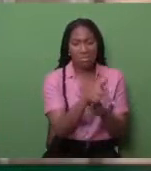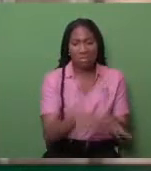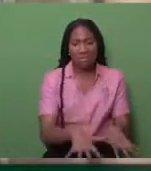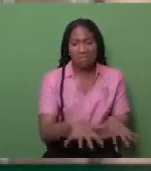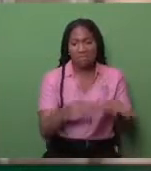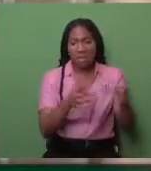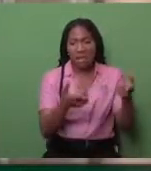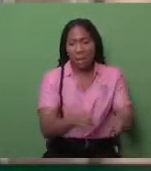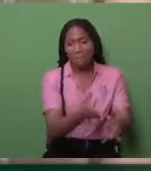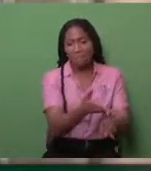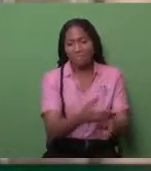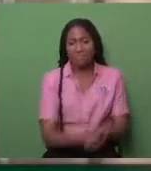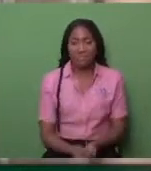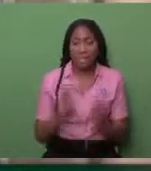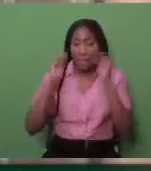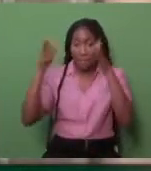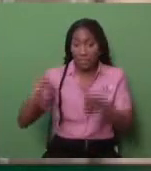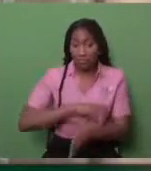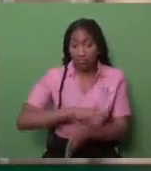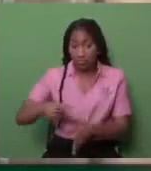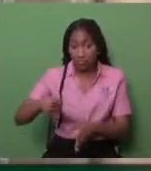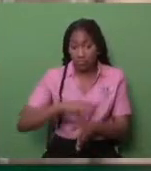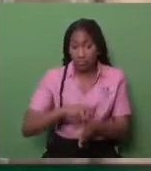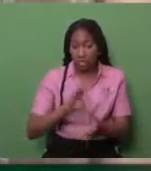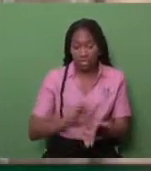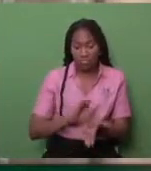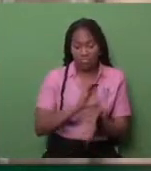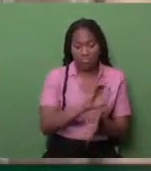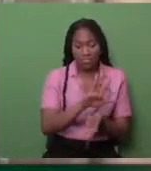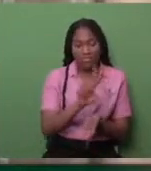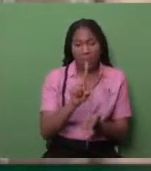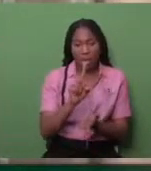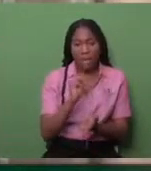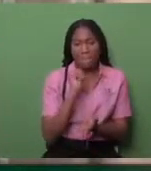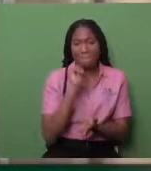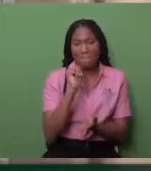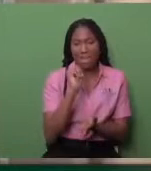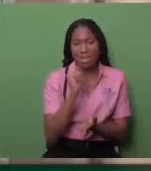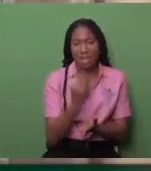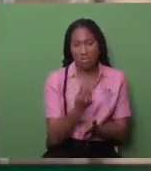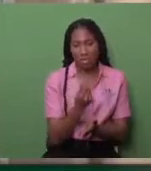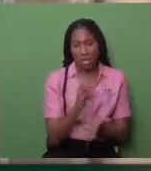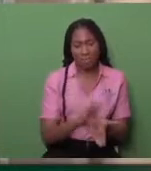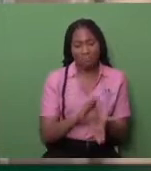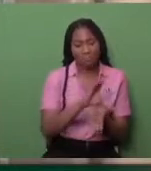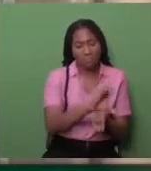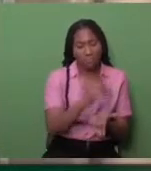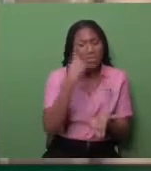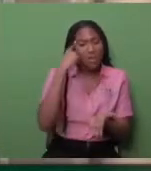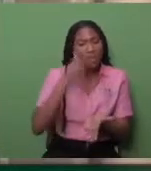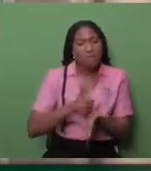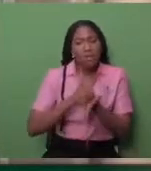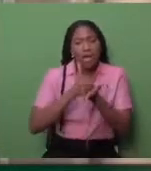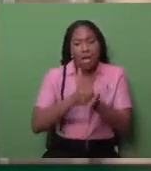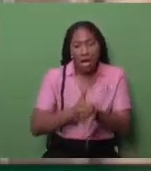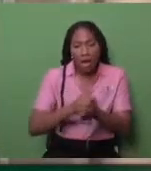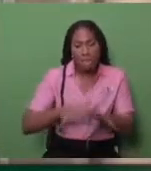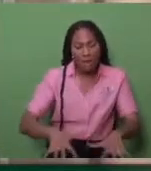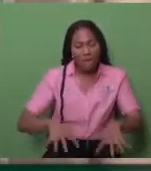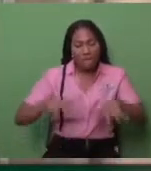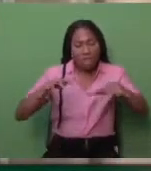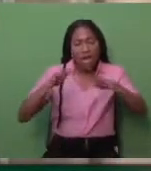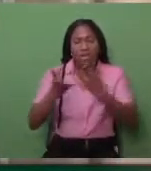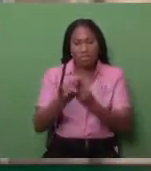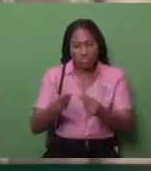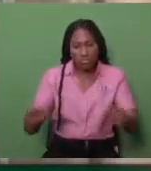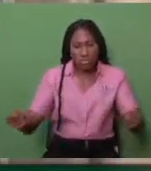listen to this, you know, allocated $51 million under the DP program for flooding and irrigation. Out of that, you know how much was